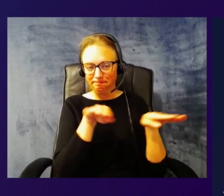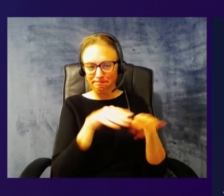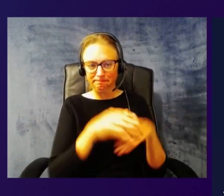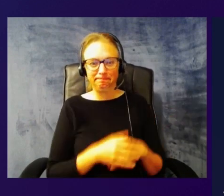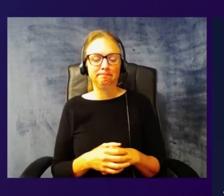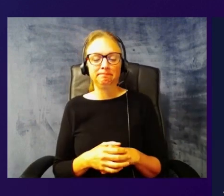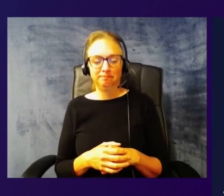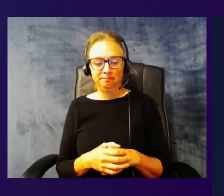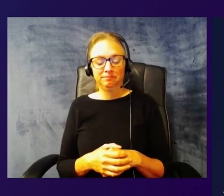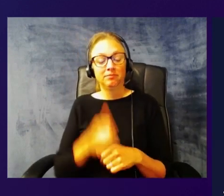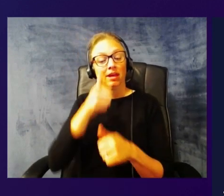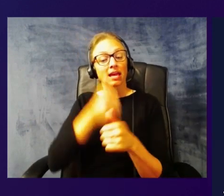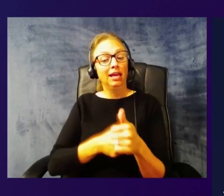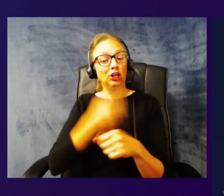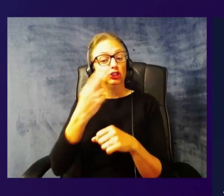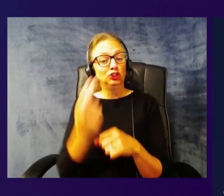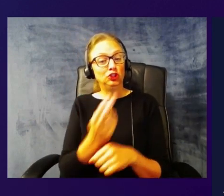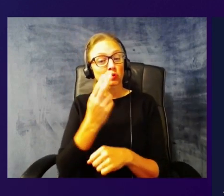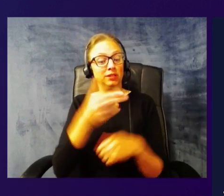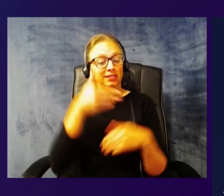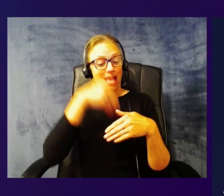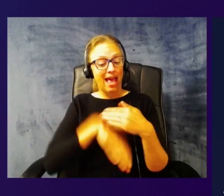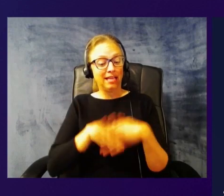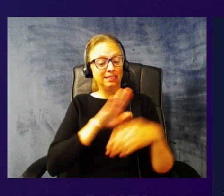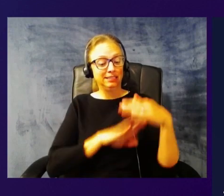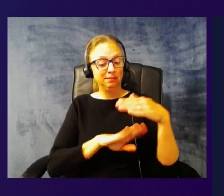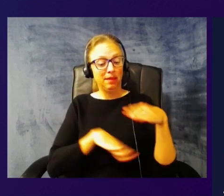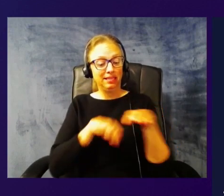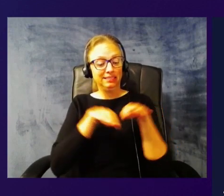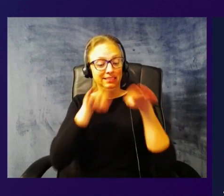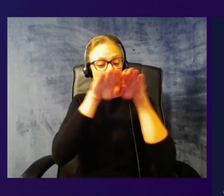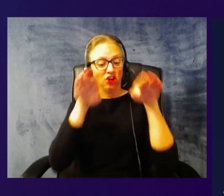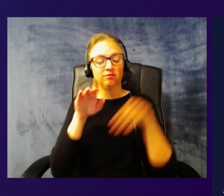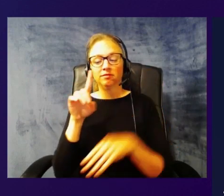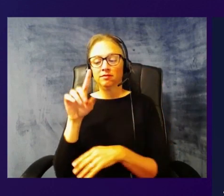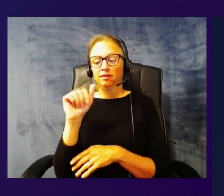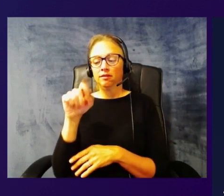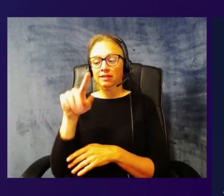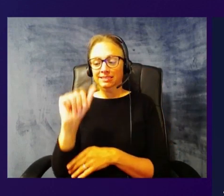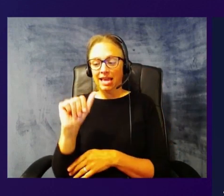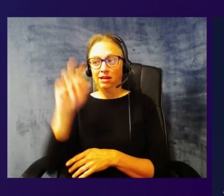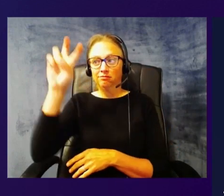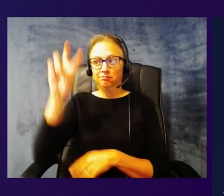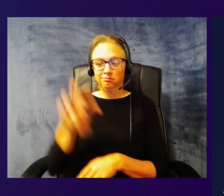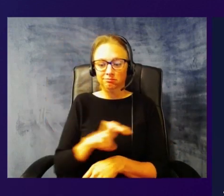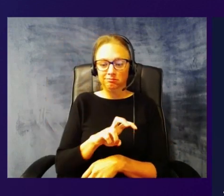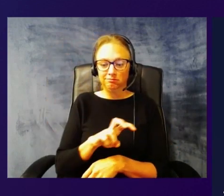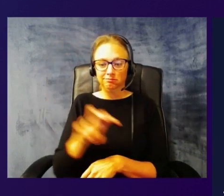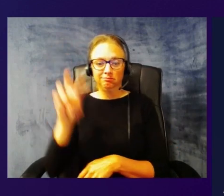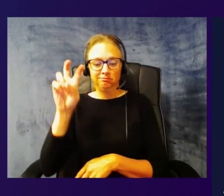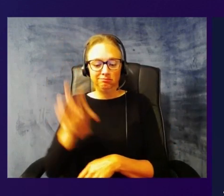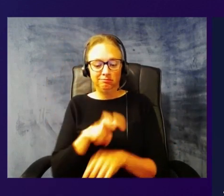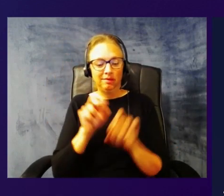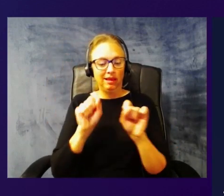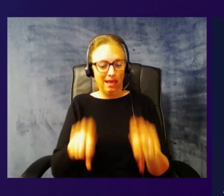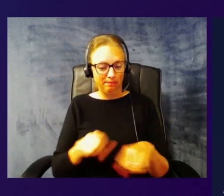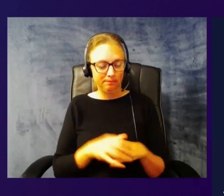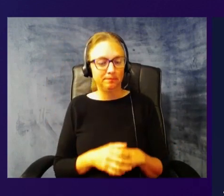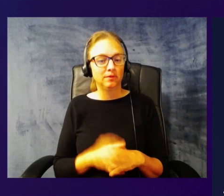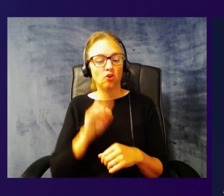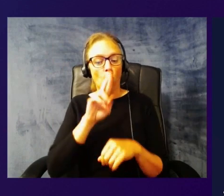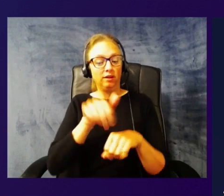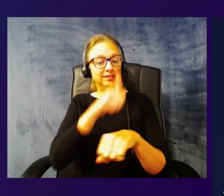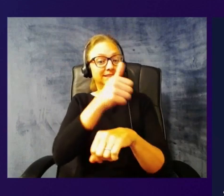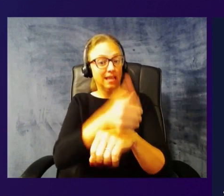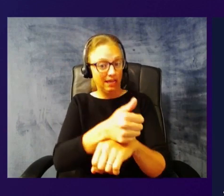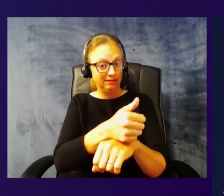Each uses either an access-based tiering to move data in one direction or have settings to promote